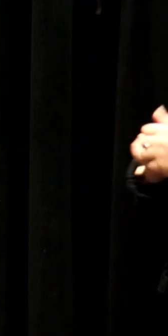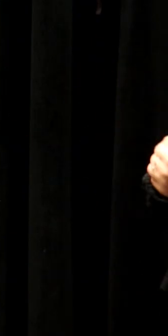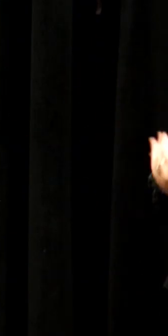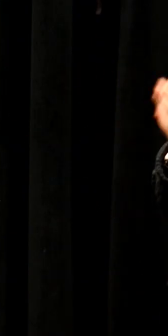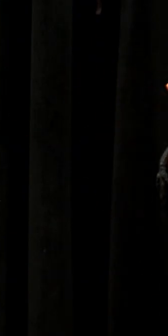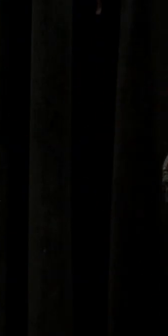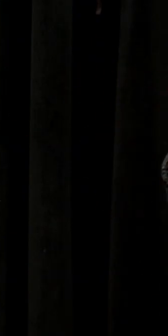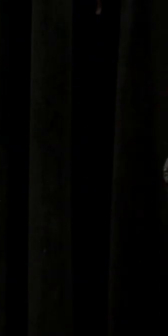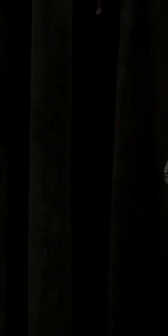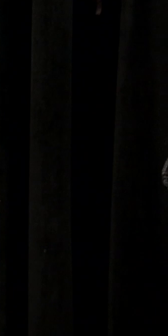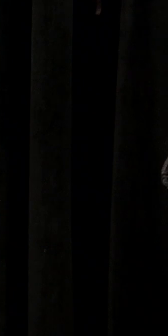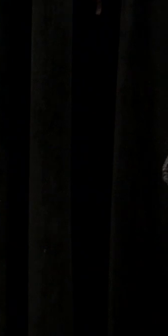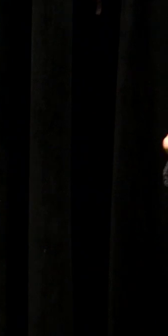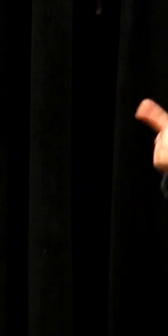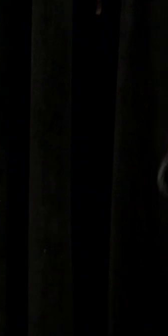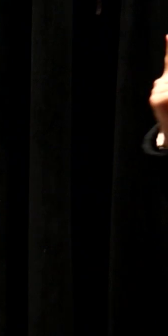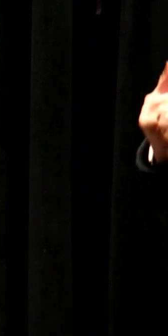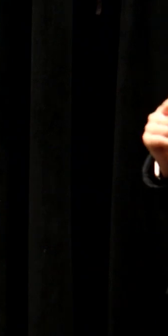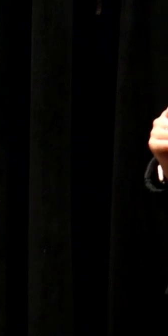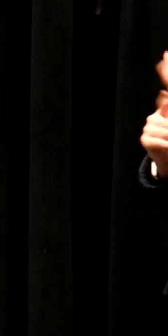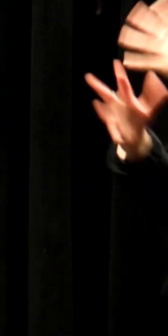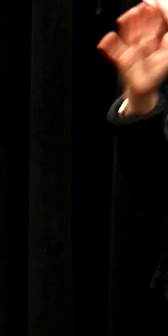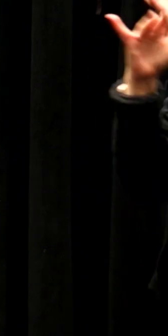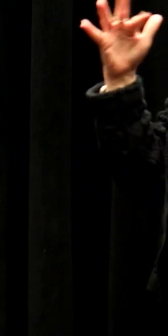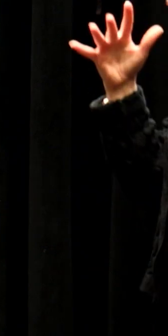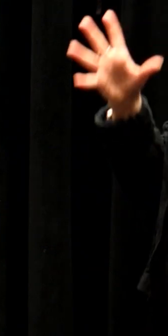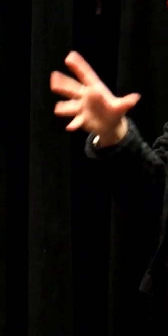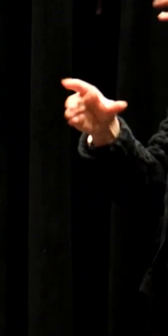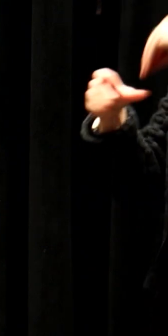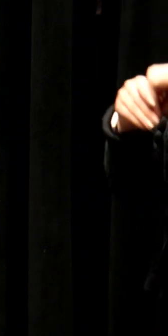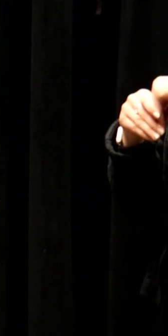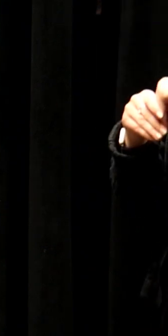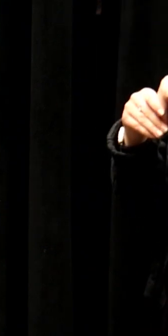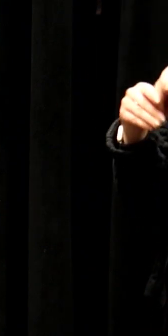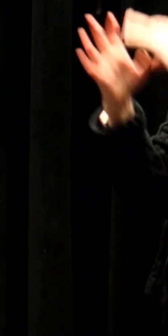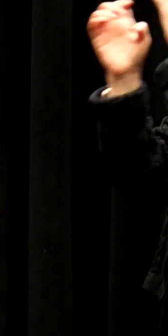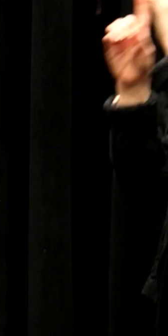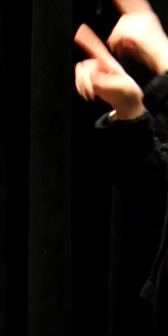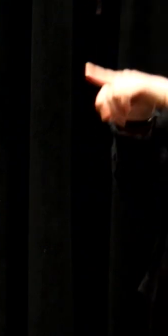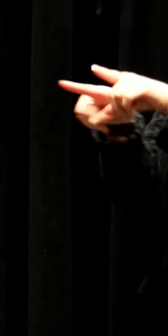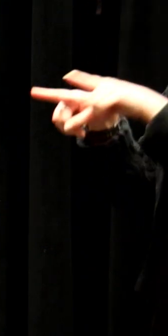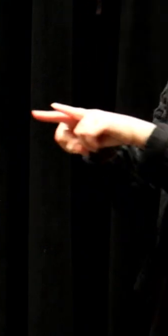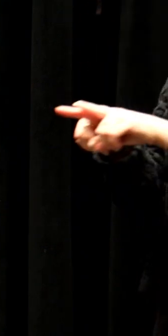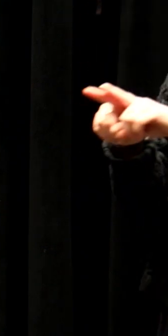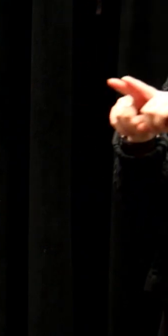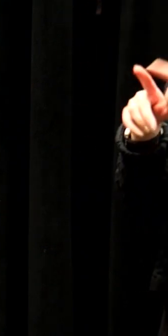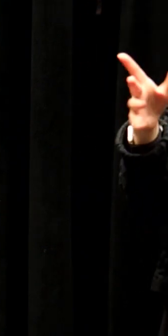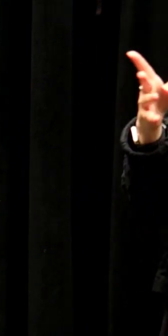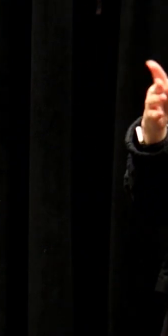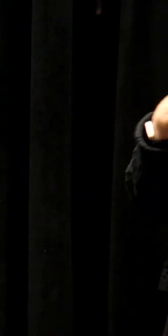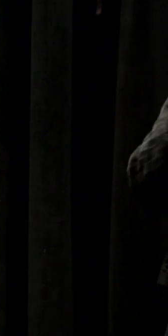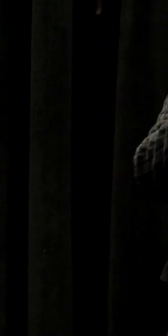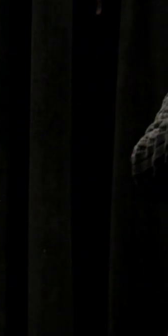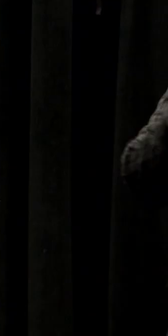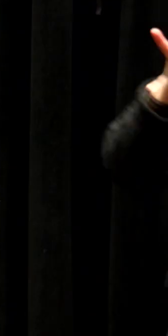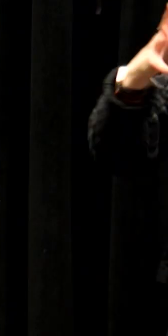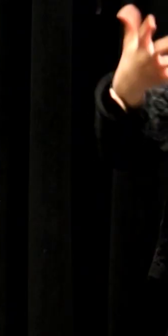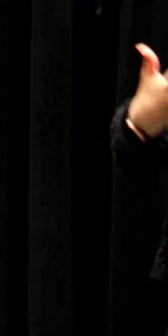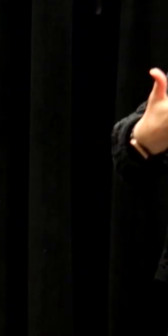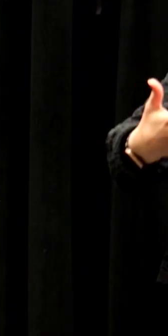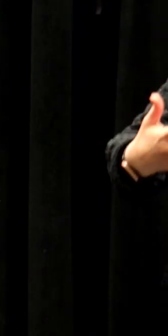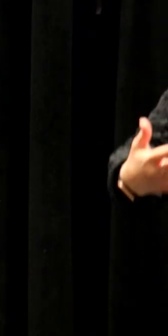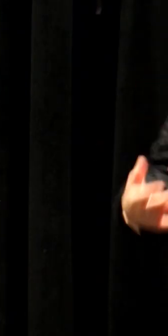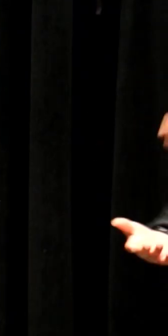education and then in relations to diversity within the marketplace. Yeah, that's a good question.